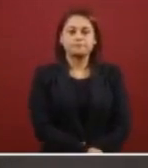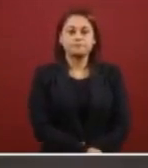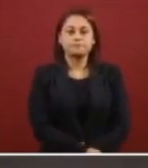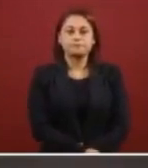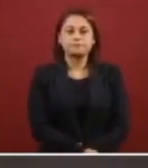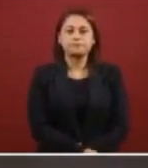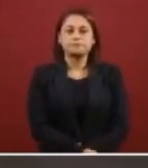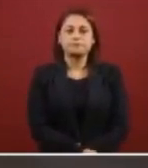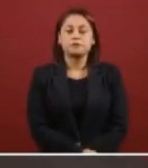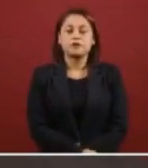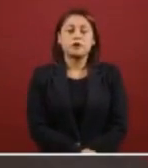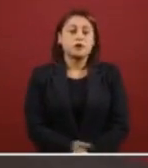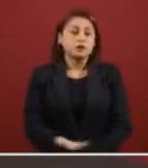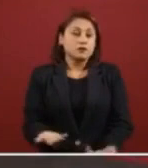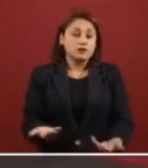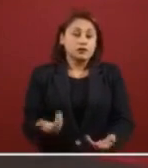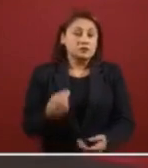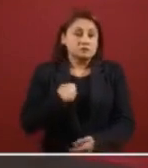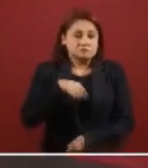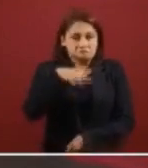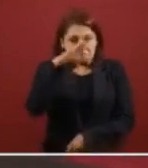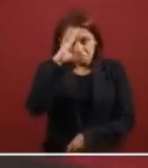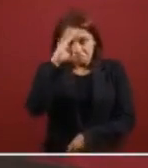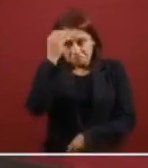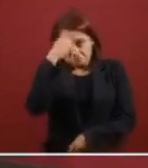Because we would have to